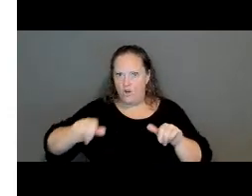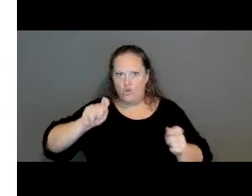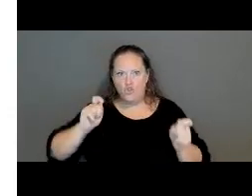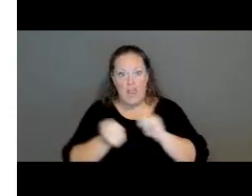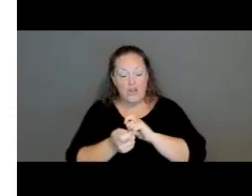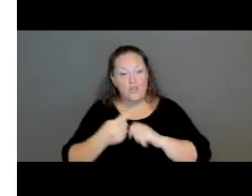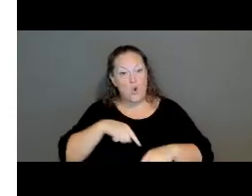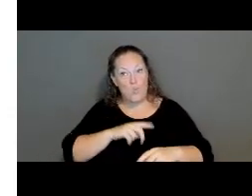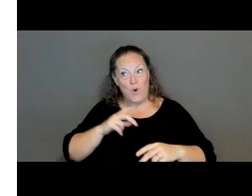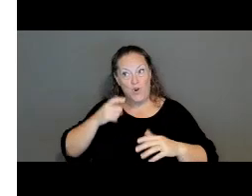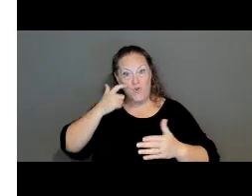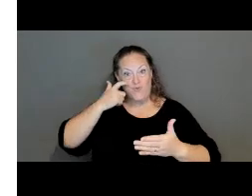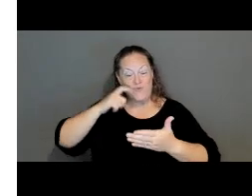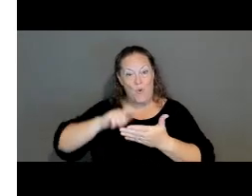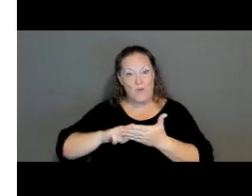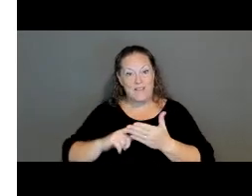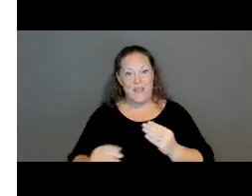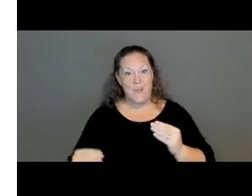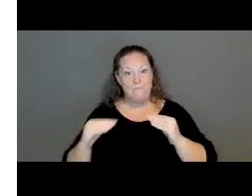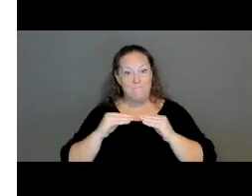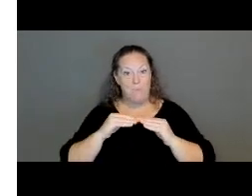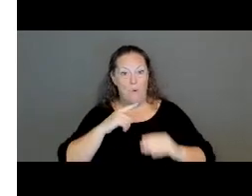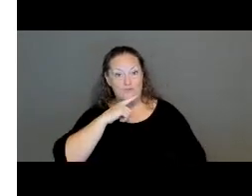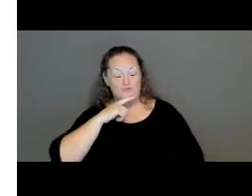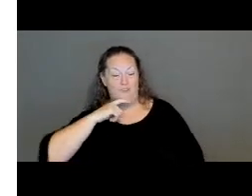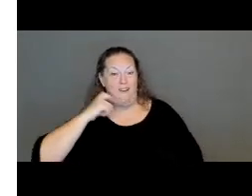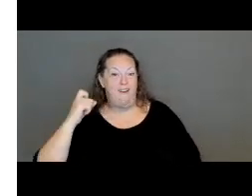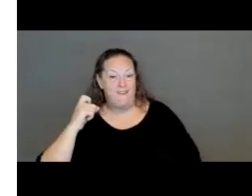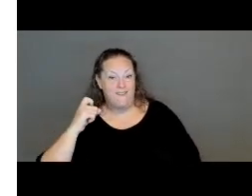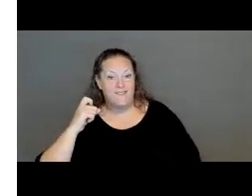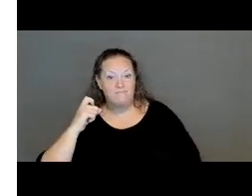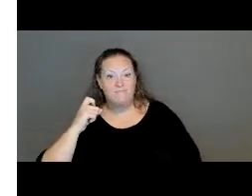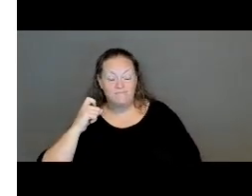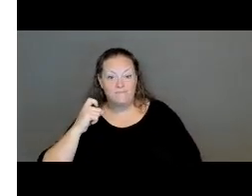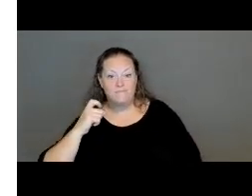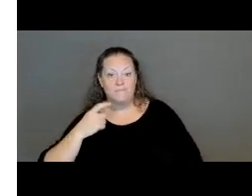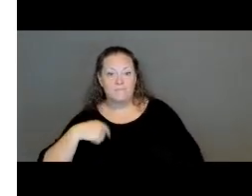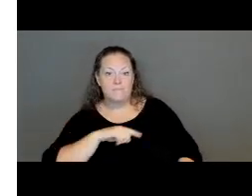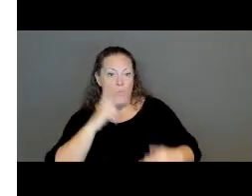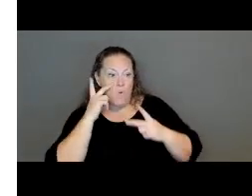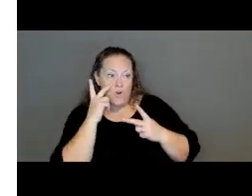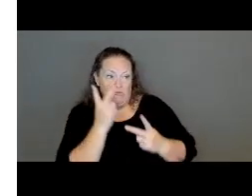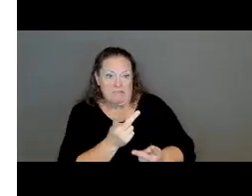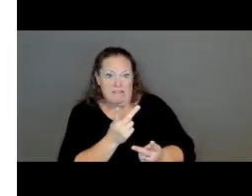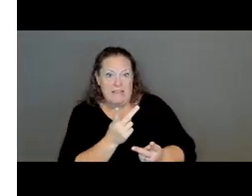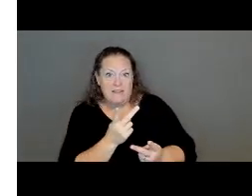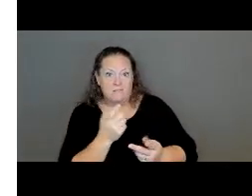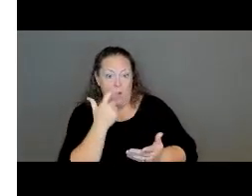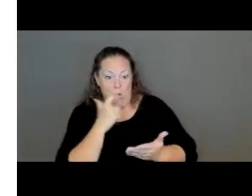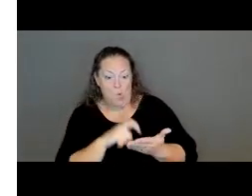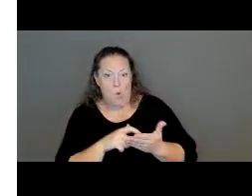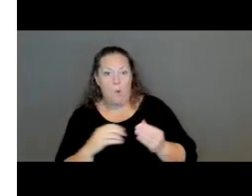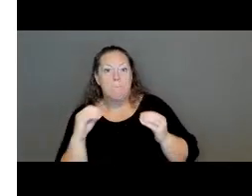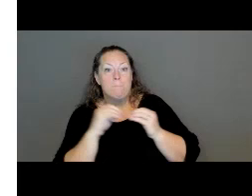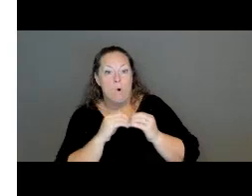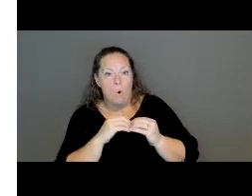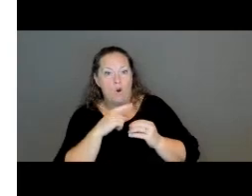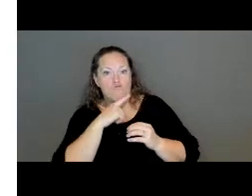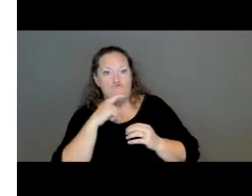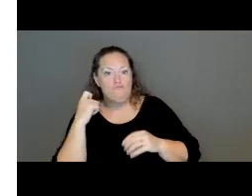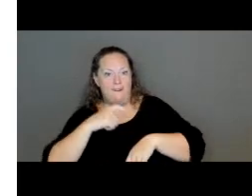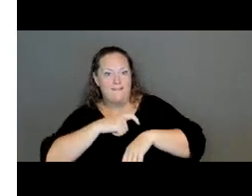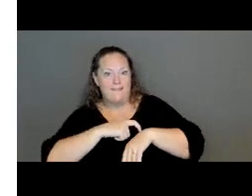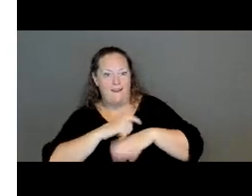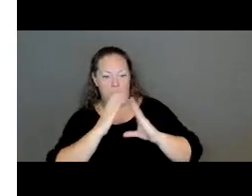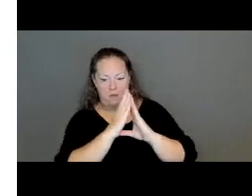trend towards more dryness. So we are seeing that there are more prolonged droughts through